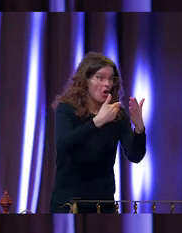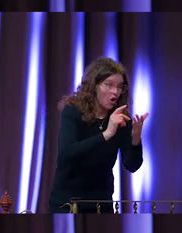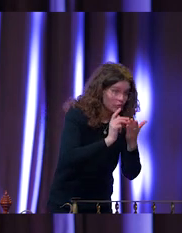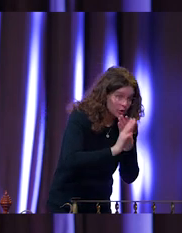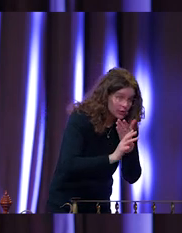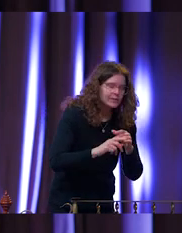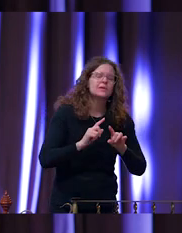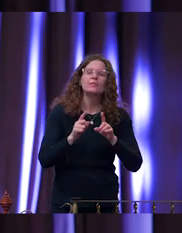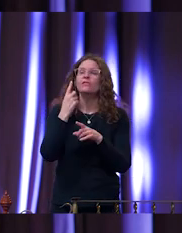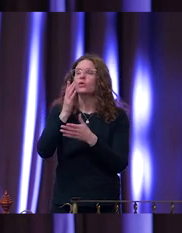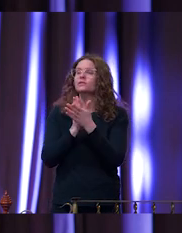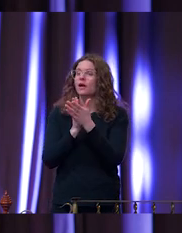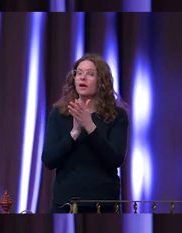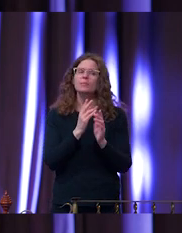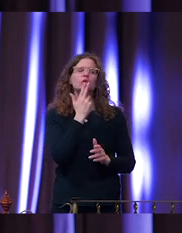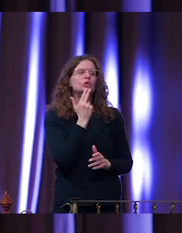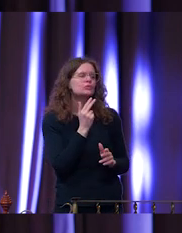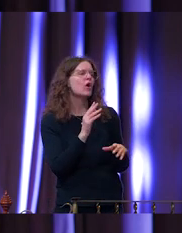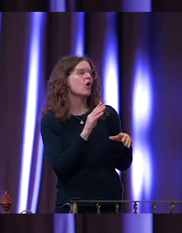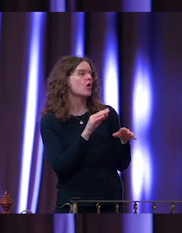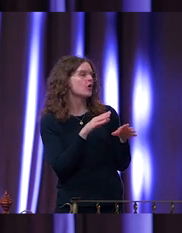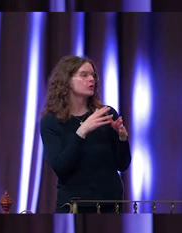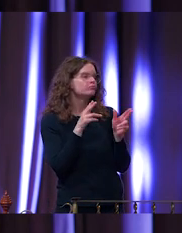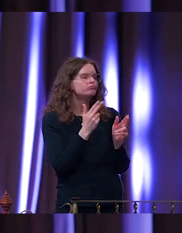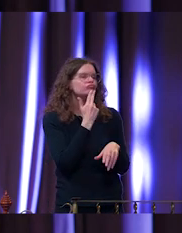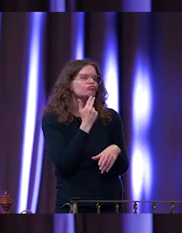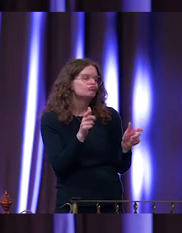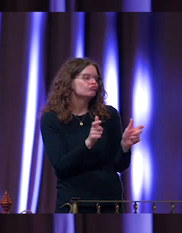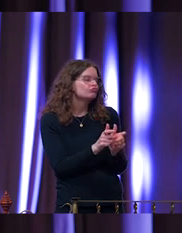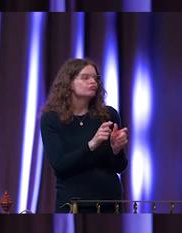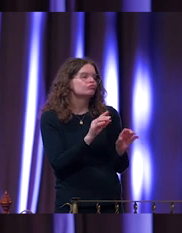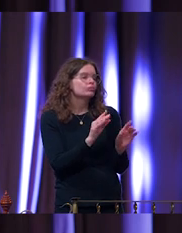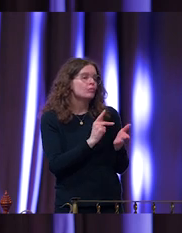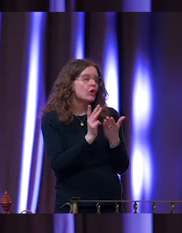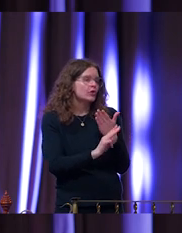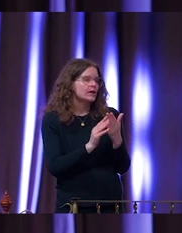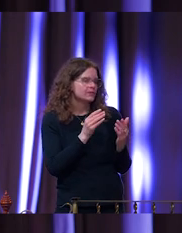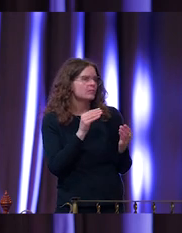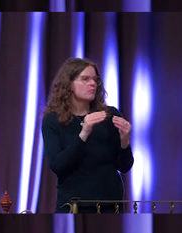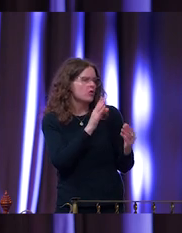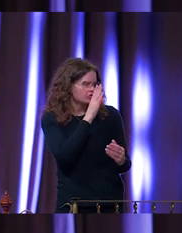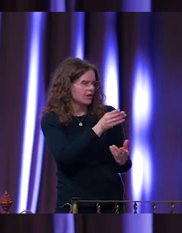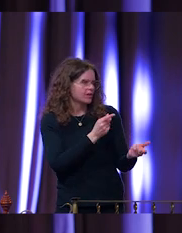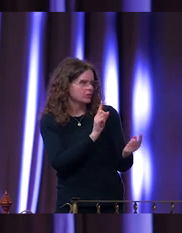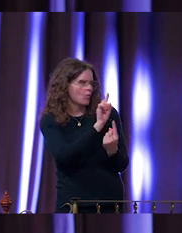certainly with some of this kind of more smaller boutique programs, we're able to have, I think, more direct one-on-one interaction.